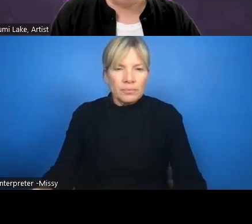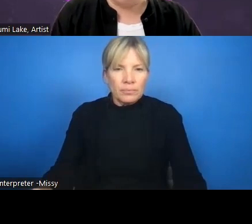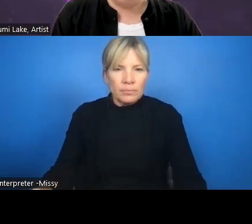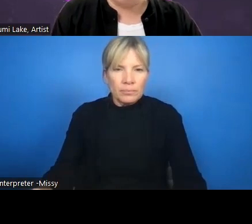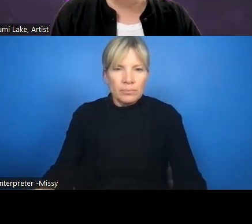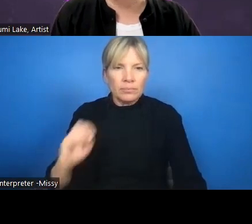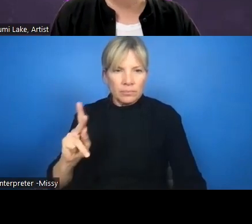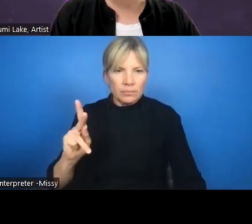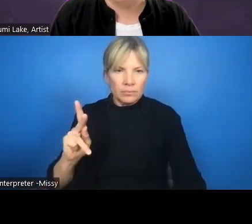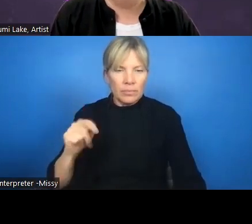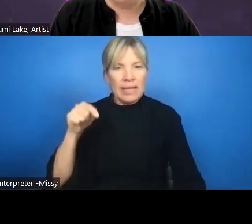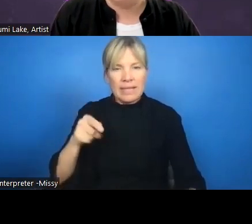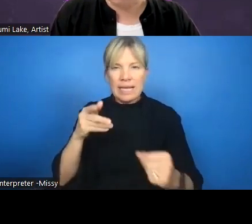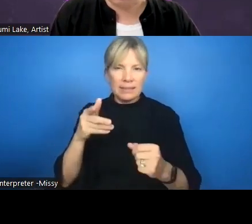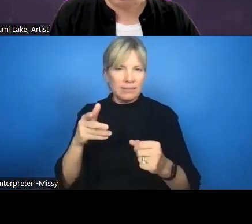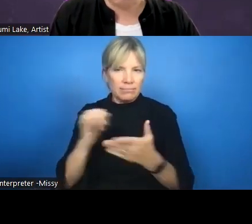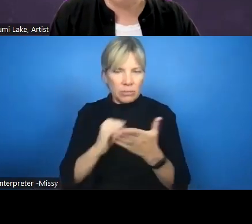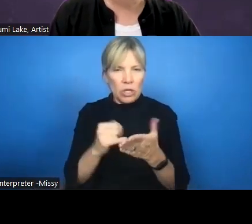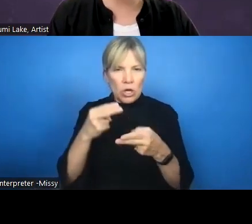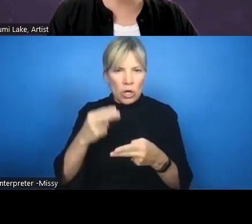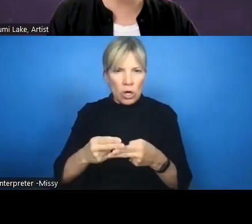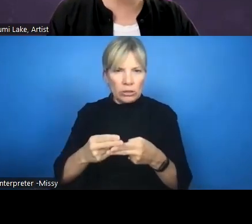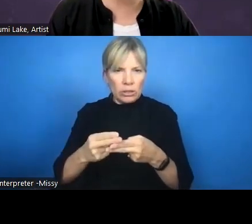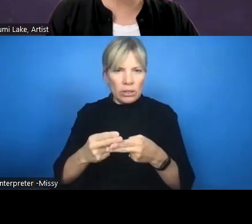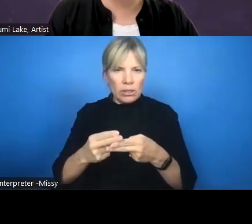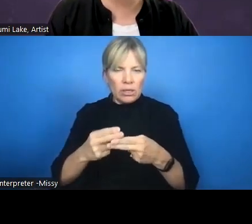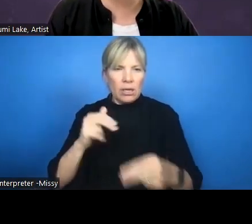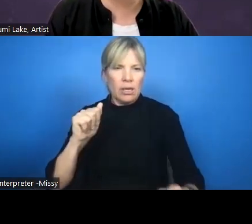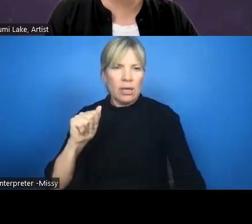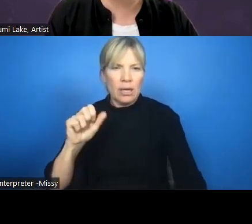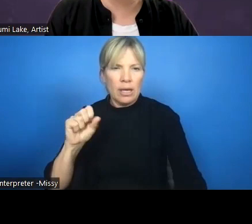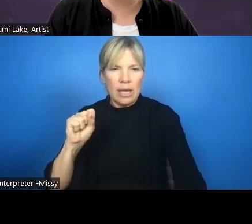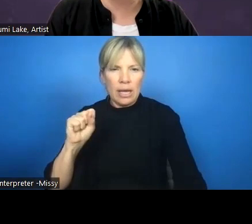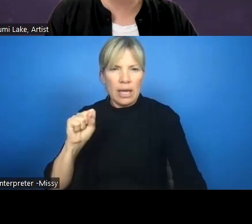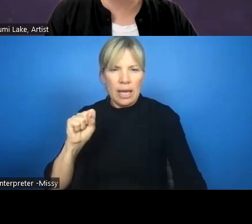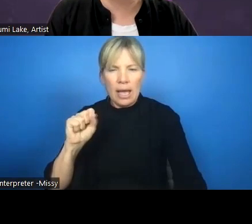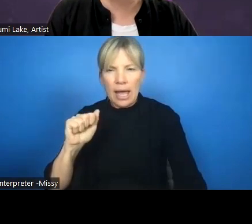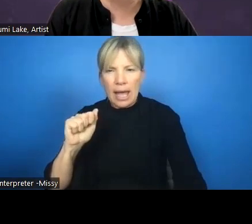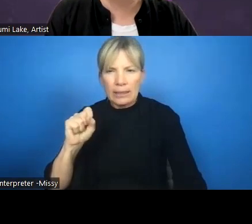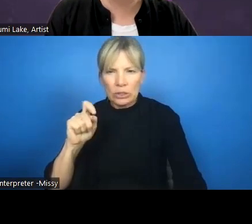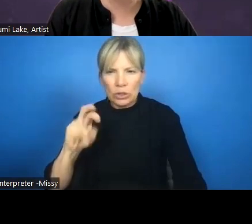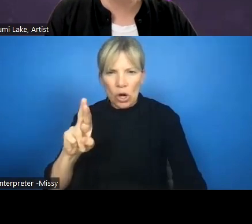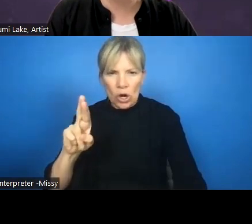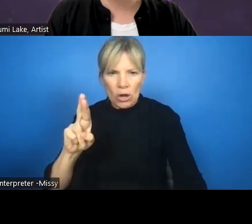Okay, so this piece is called elisters. So elister is a name of the chemical that